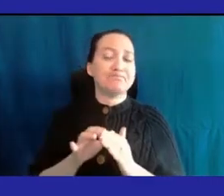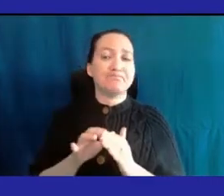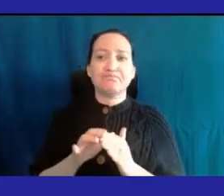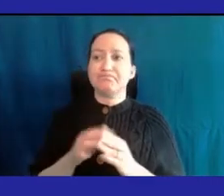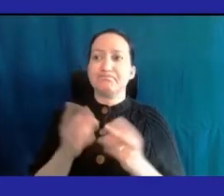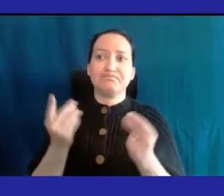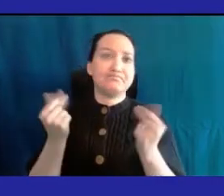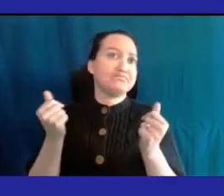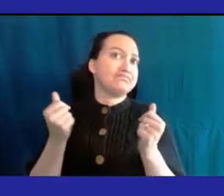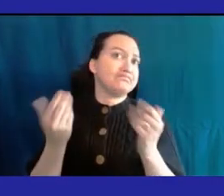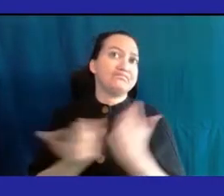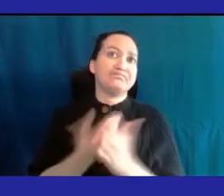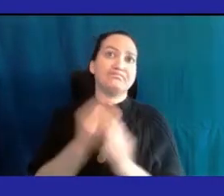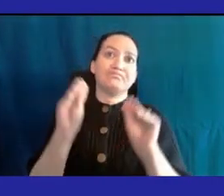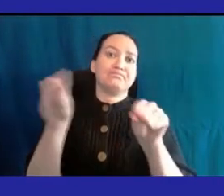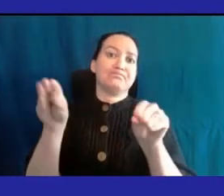us.